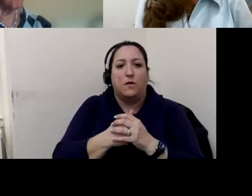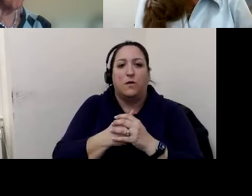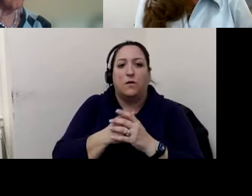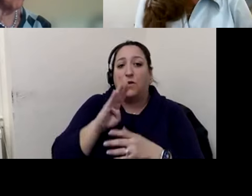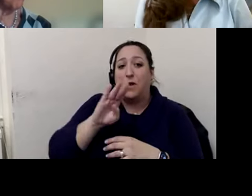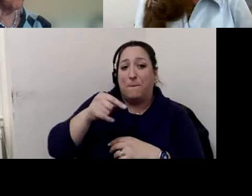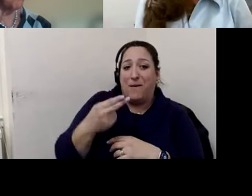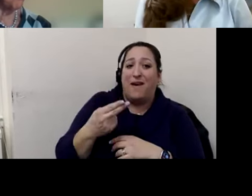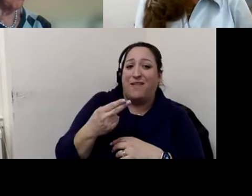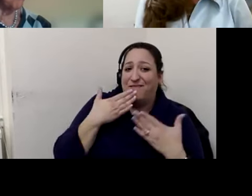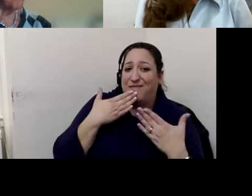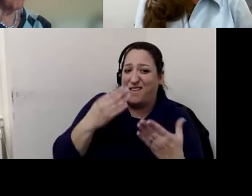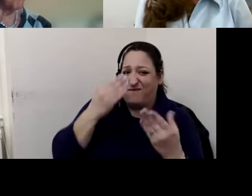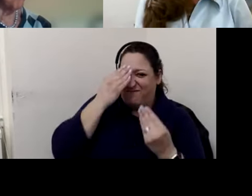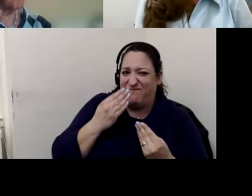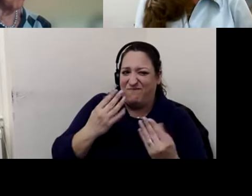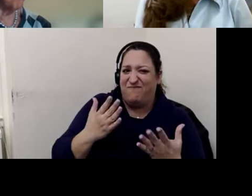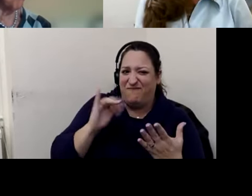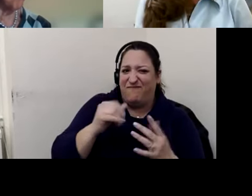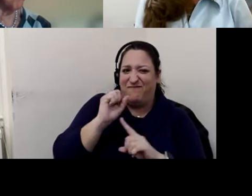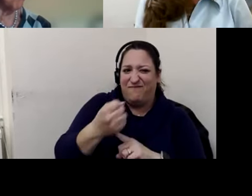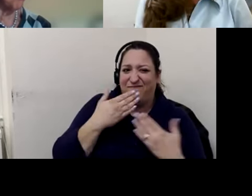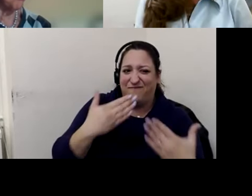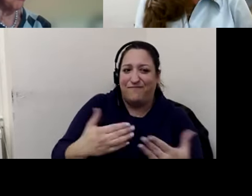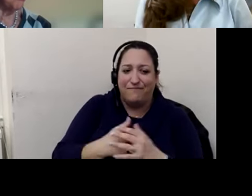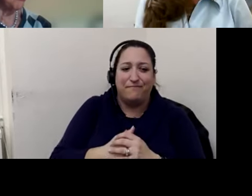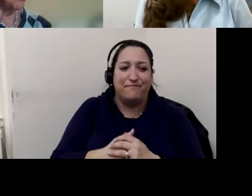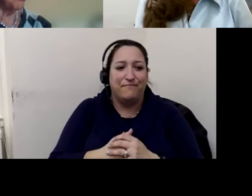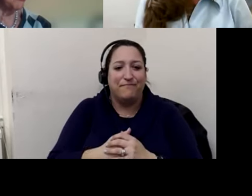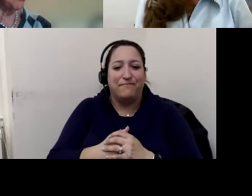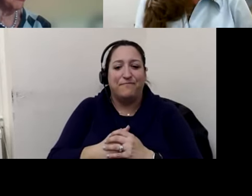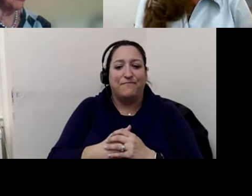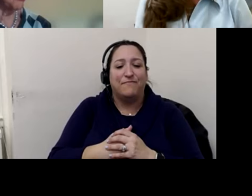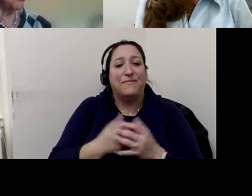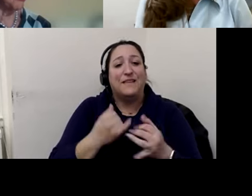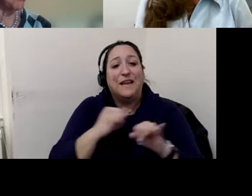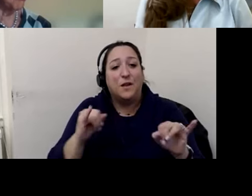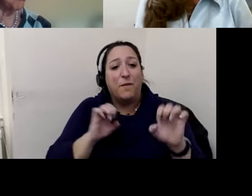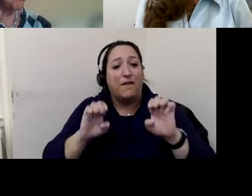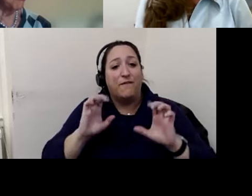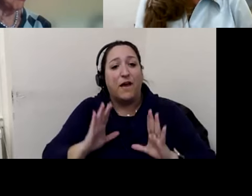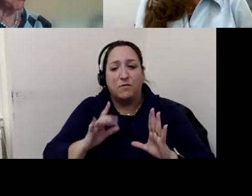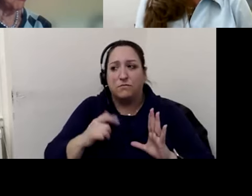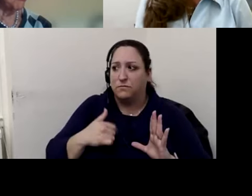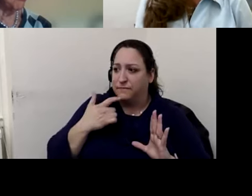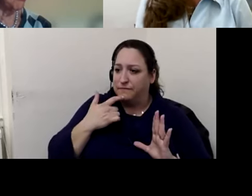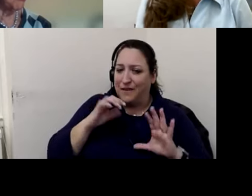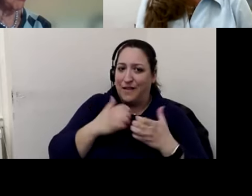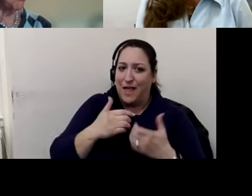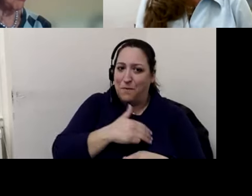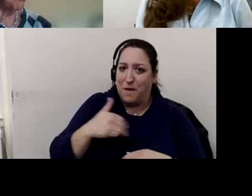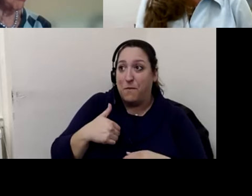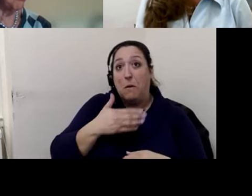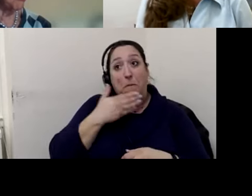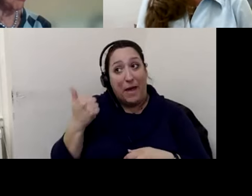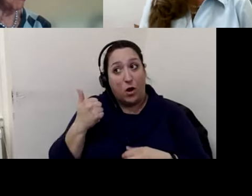Beth for bringing that up in that situation. As the independent evaluator, I said that the class members are better off